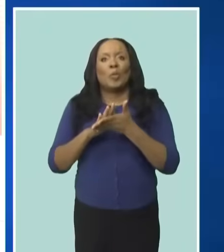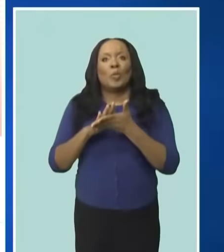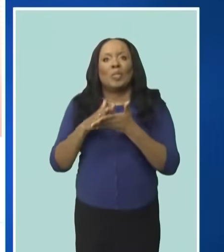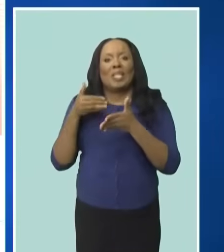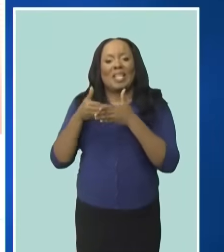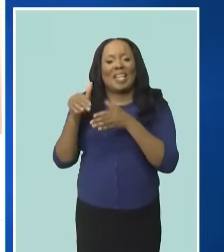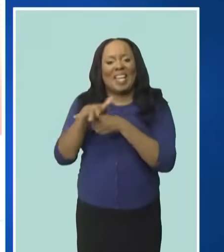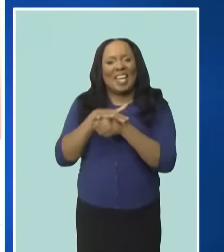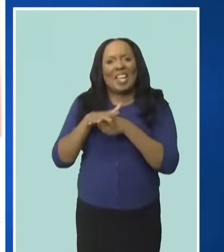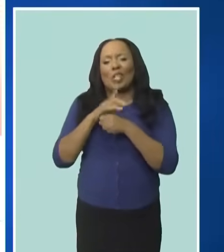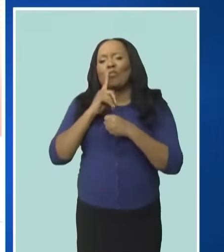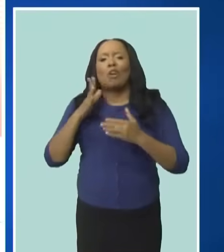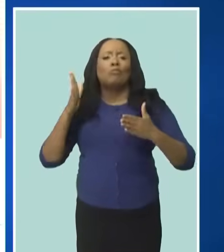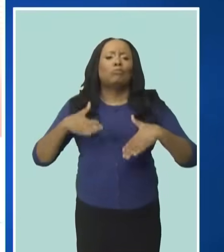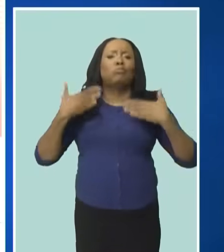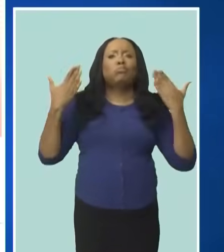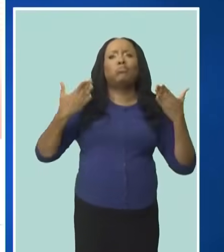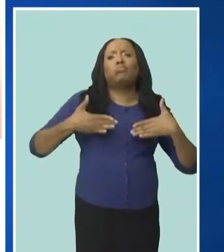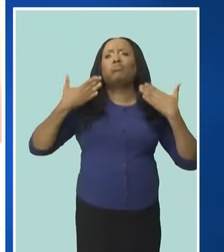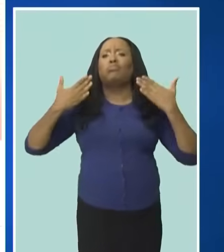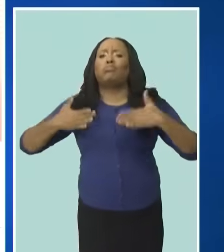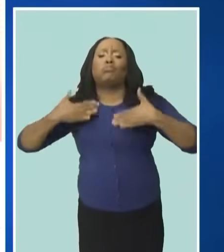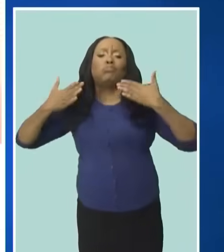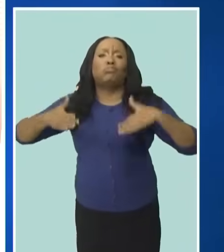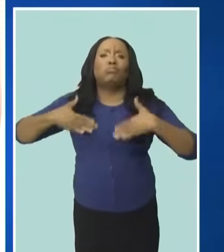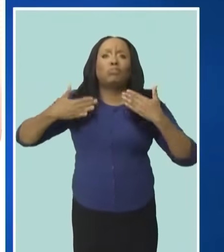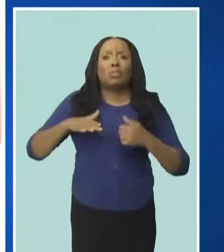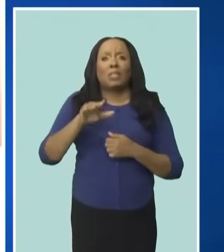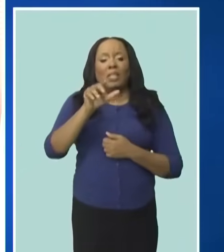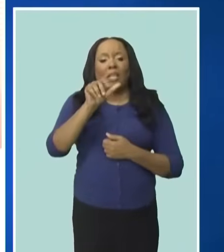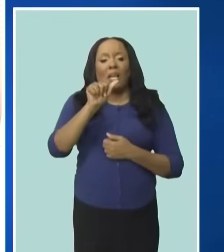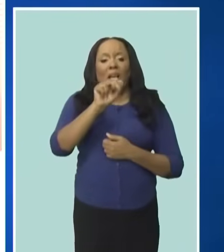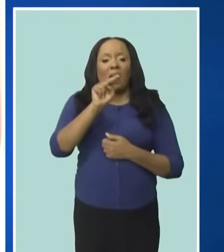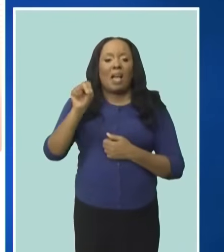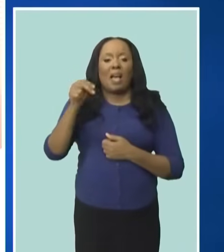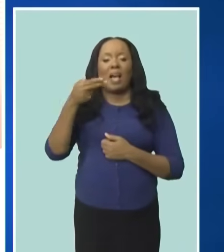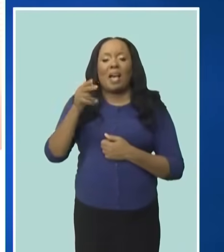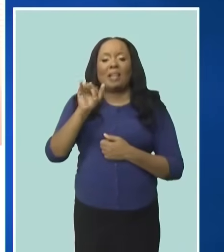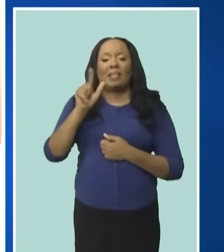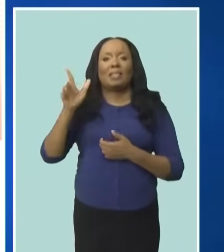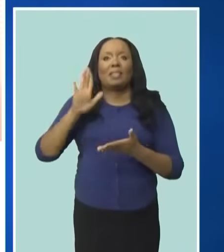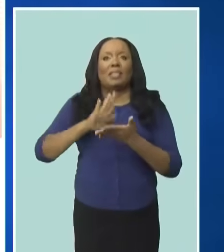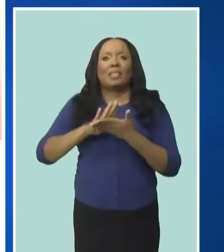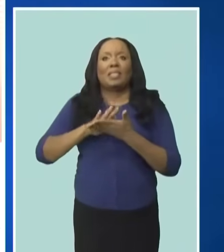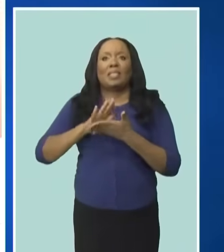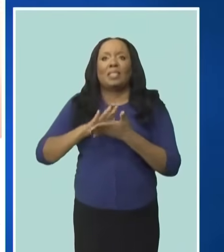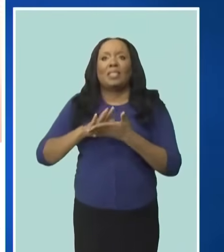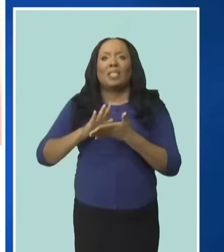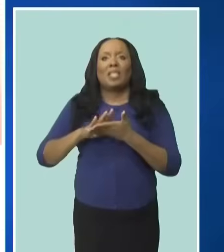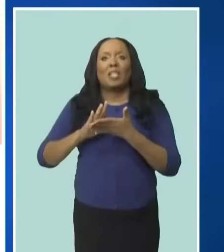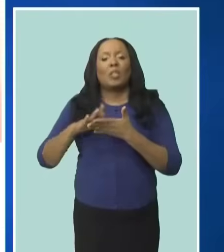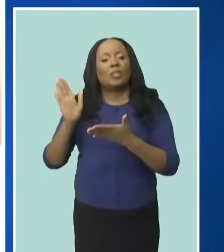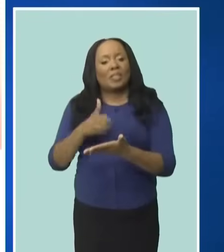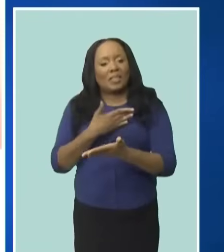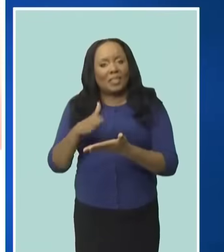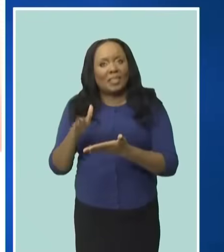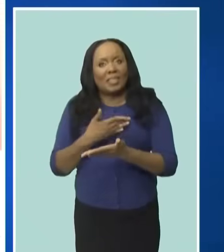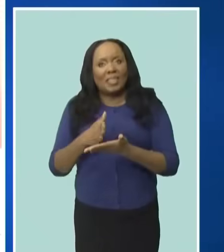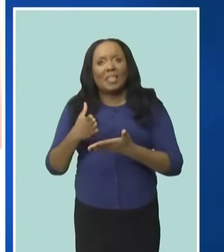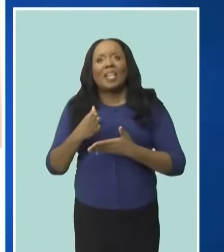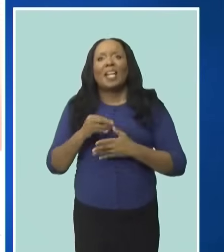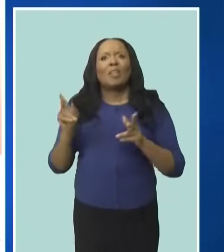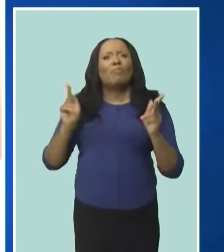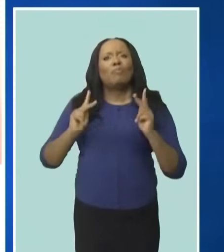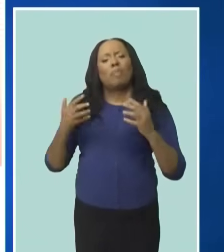brought energy and joy to the event. The Anhill School performed a song, You Made a Way, much to the delight of the